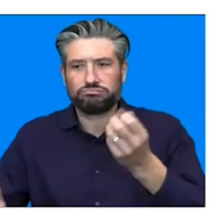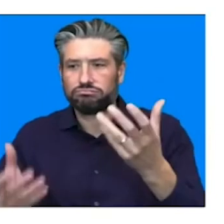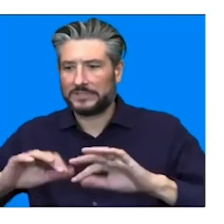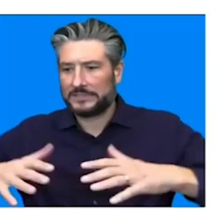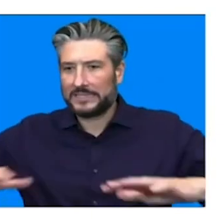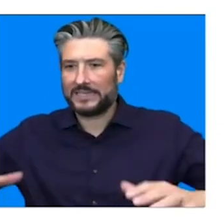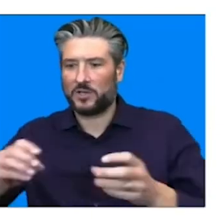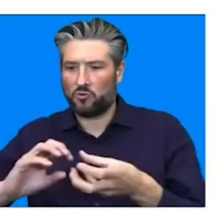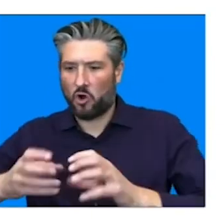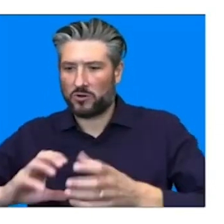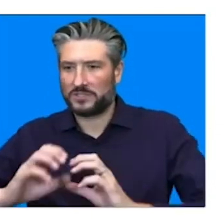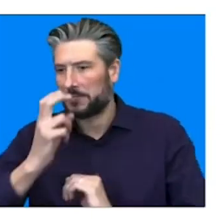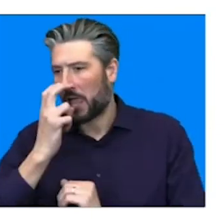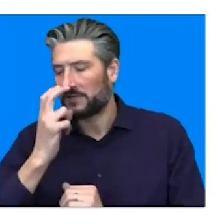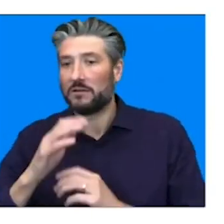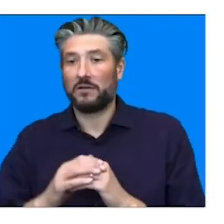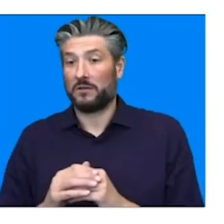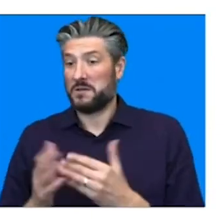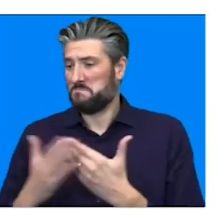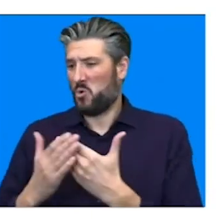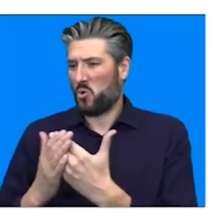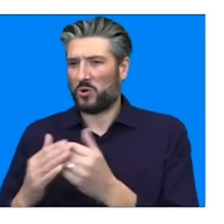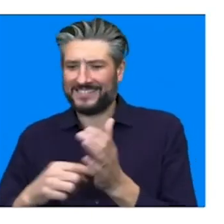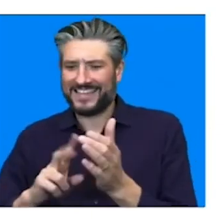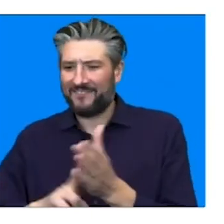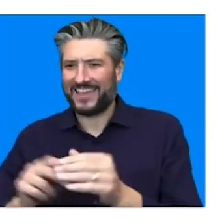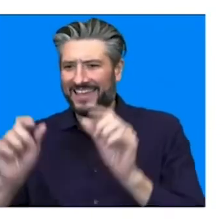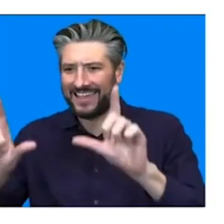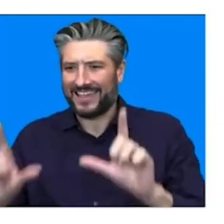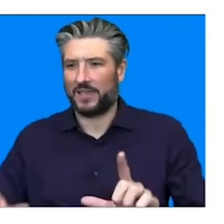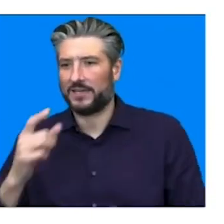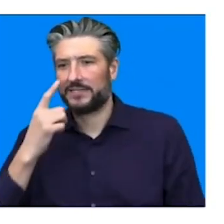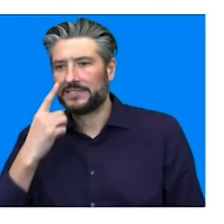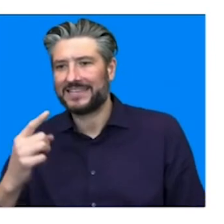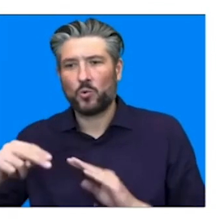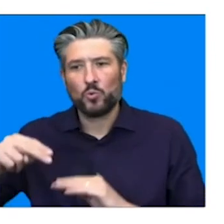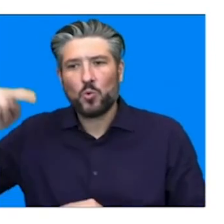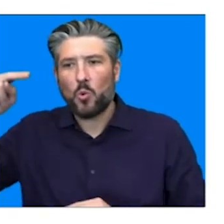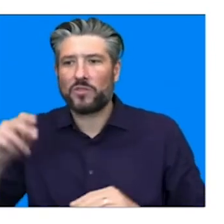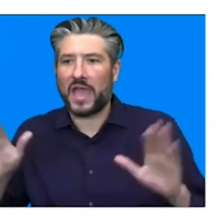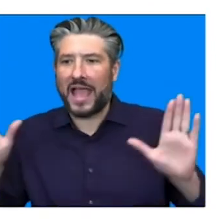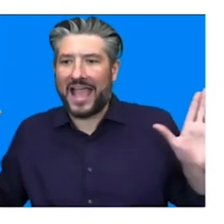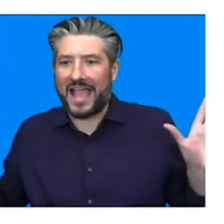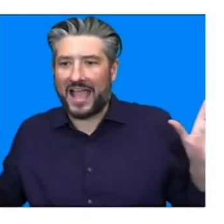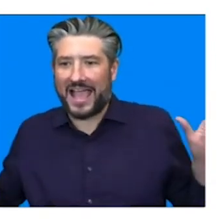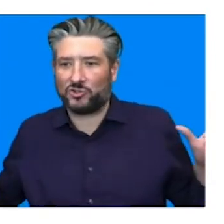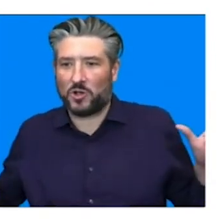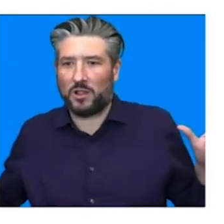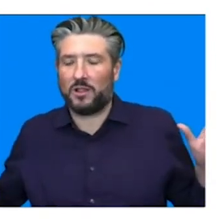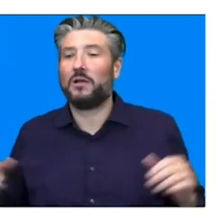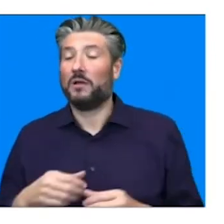us? More TVs illuminate the Angel of the North, a field of wheat, a flock of sheep and a fish and chip shop on a high